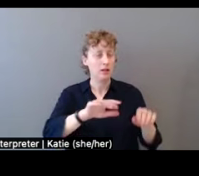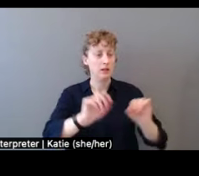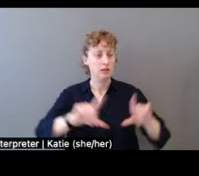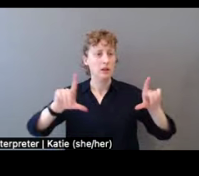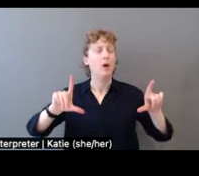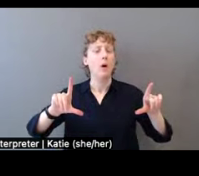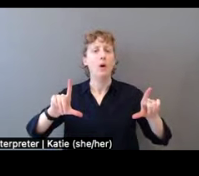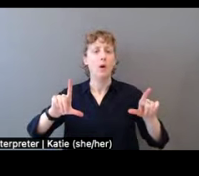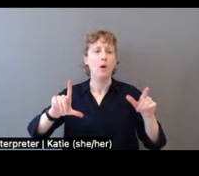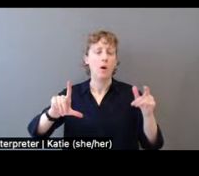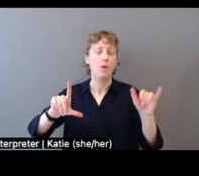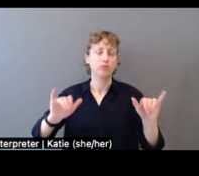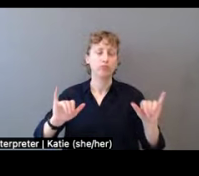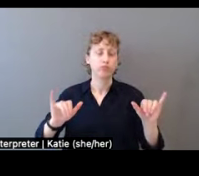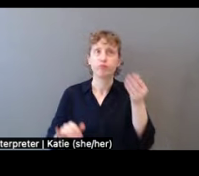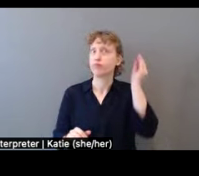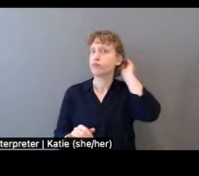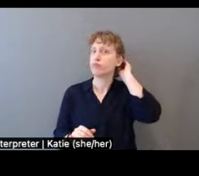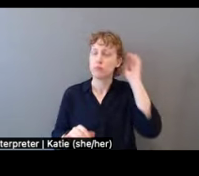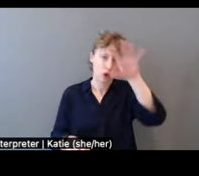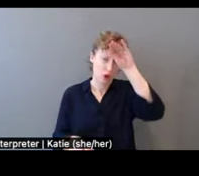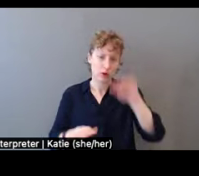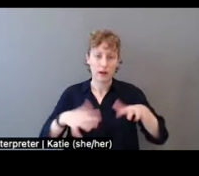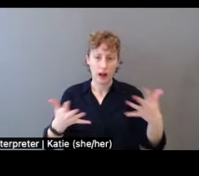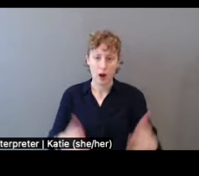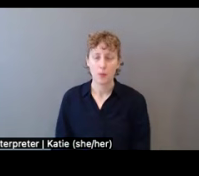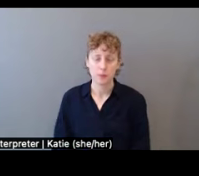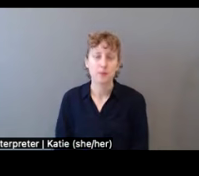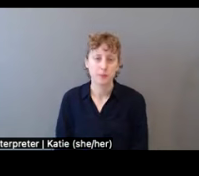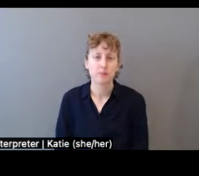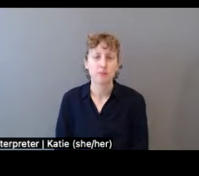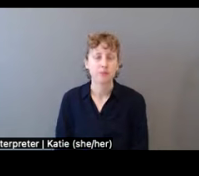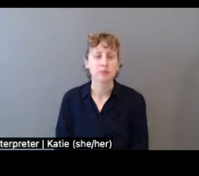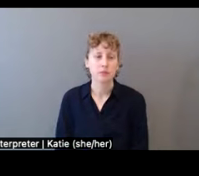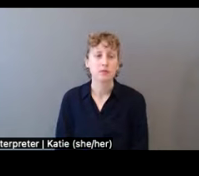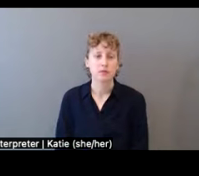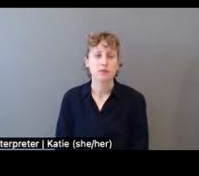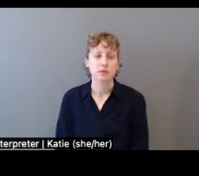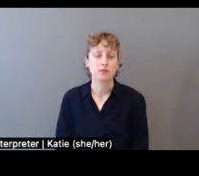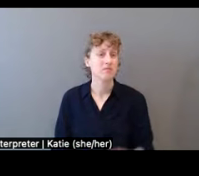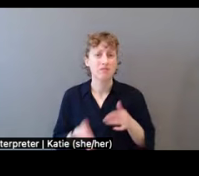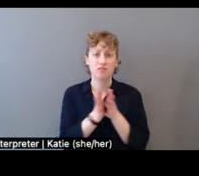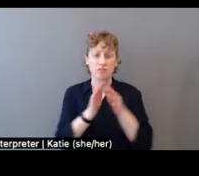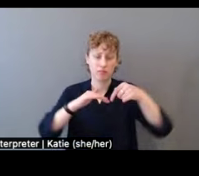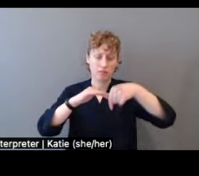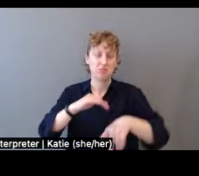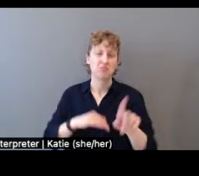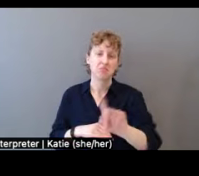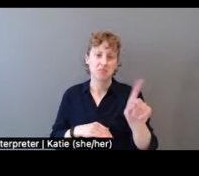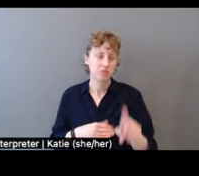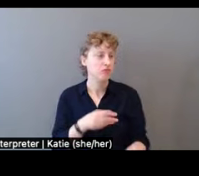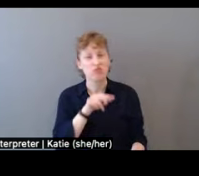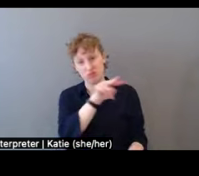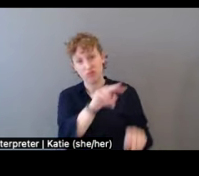how to do this. So I'll also not go into this because everything is available on the website.